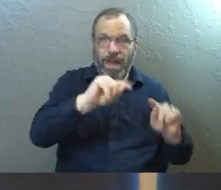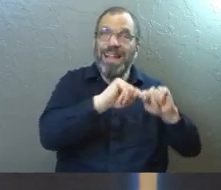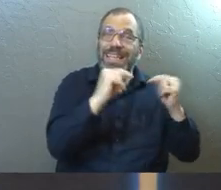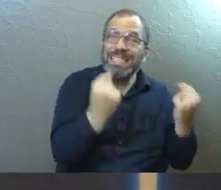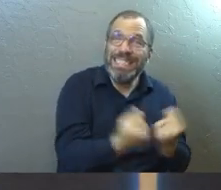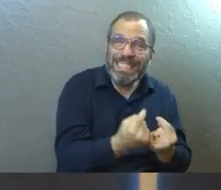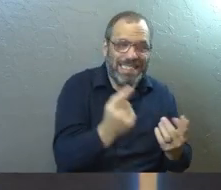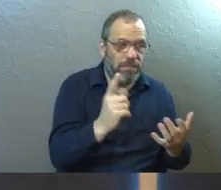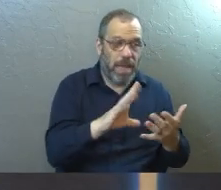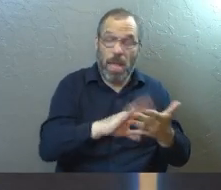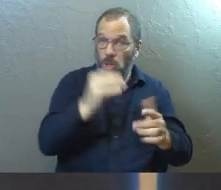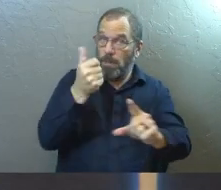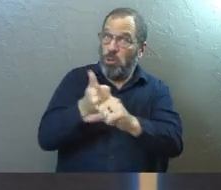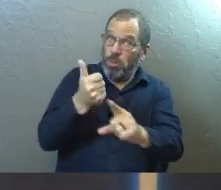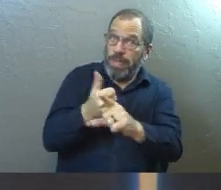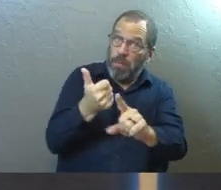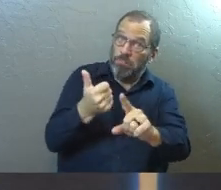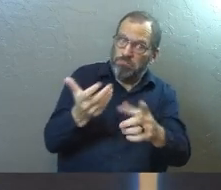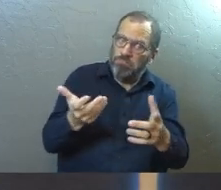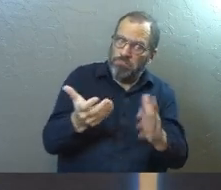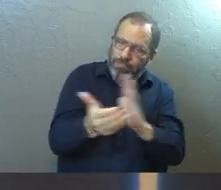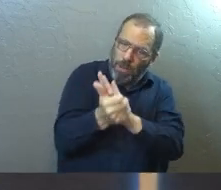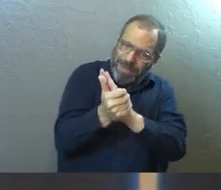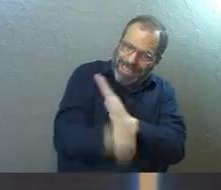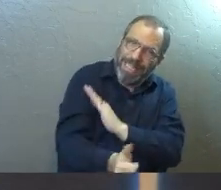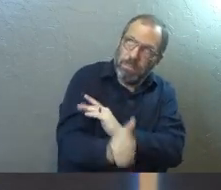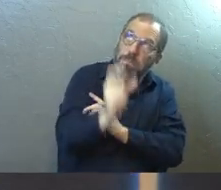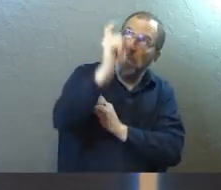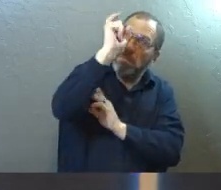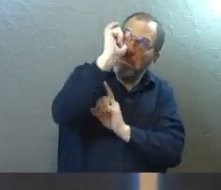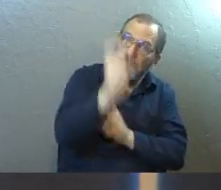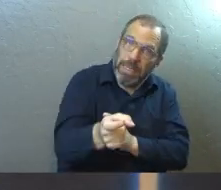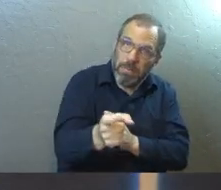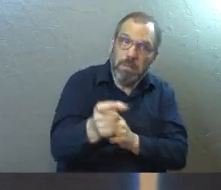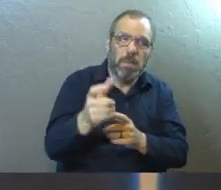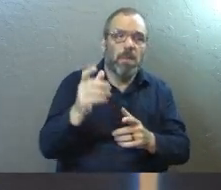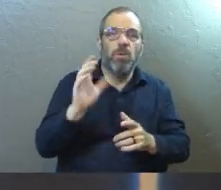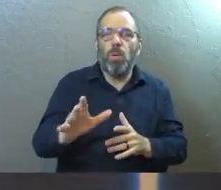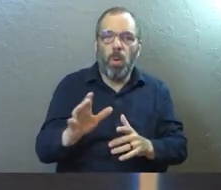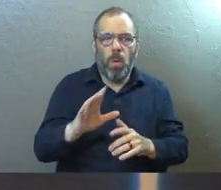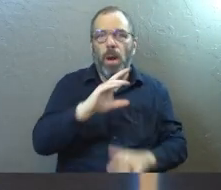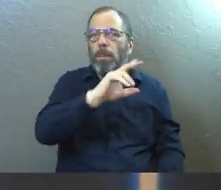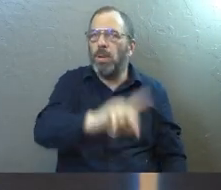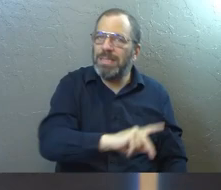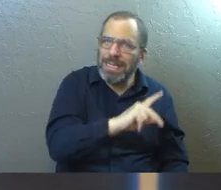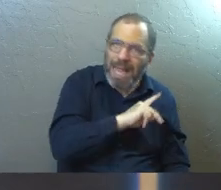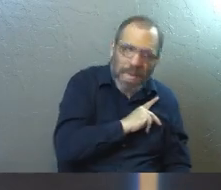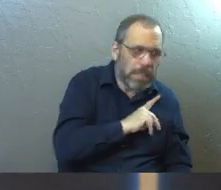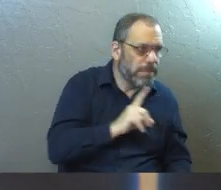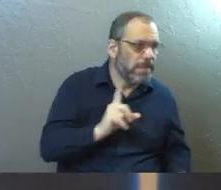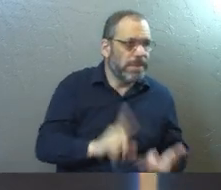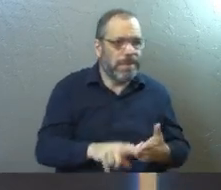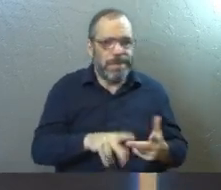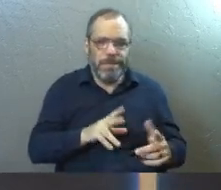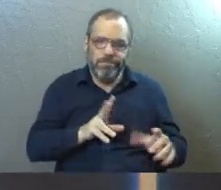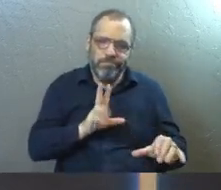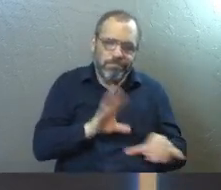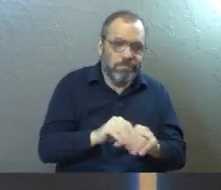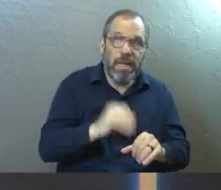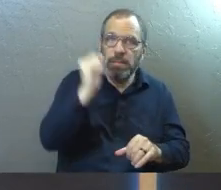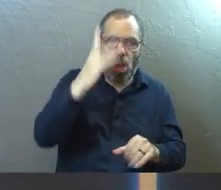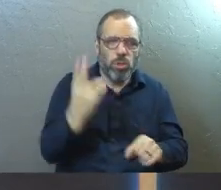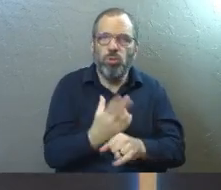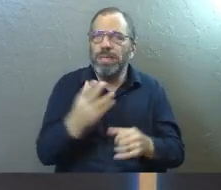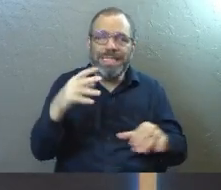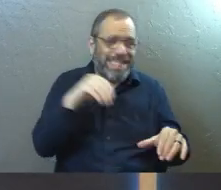here, to learn more about you, believe it or not, to learn about the gifts God has given you, some things about you and your personality, where you might be able to get plugged in, be used by